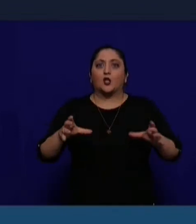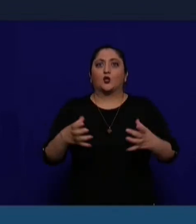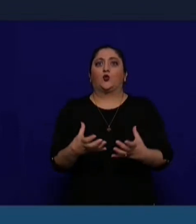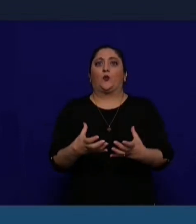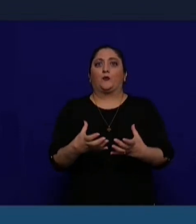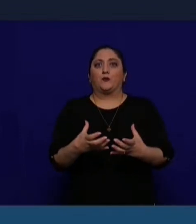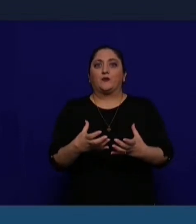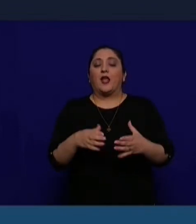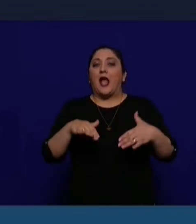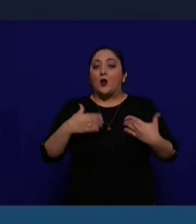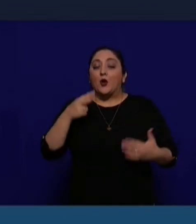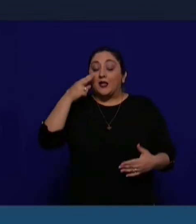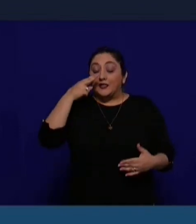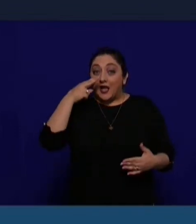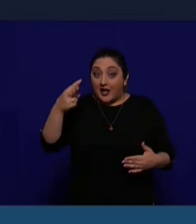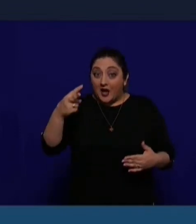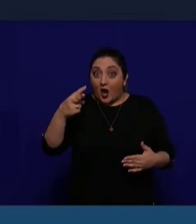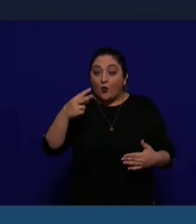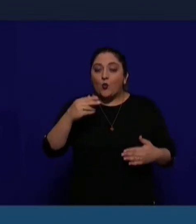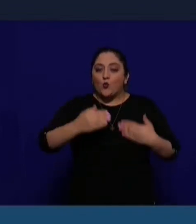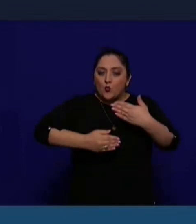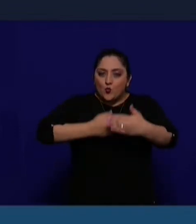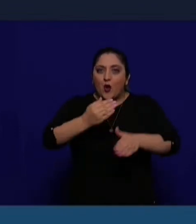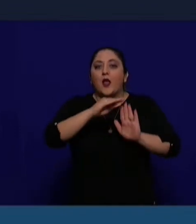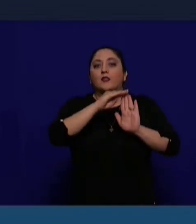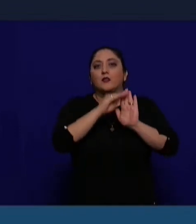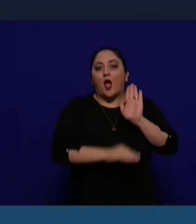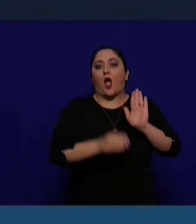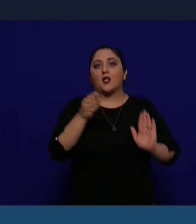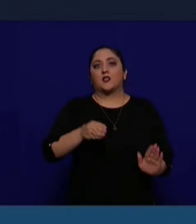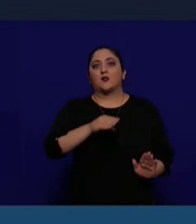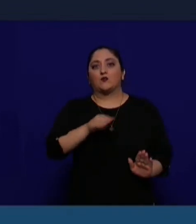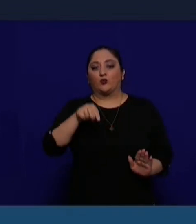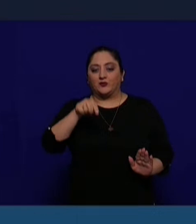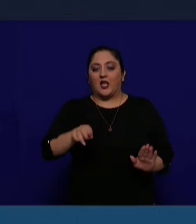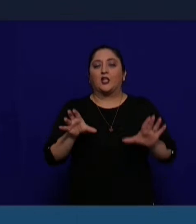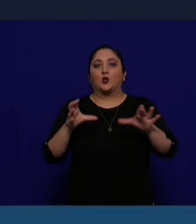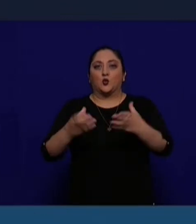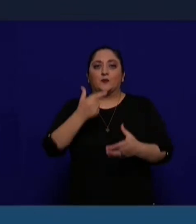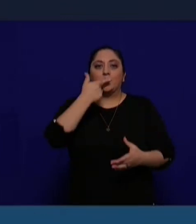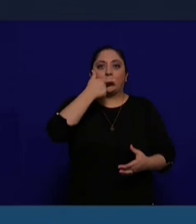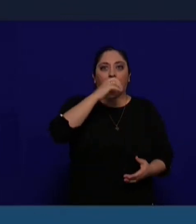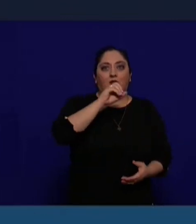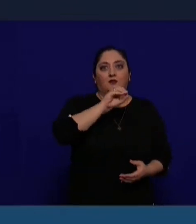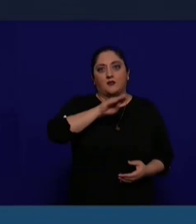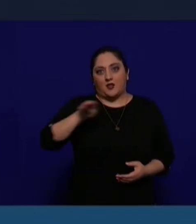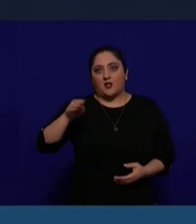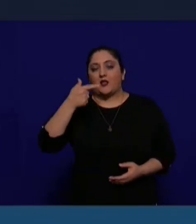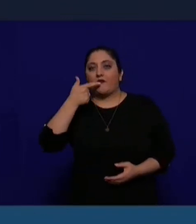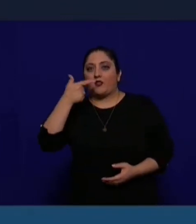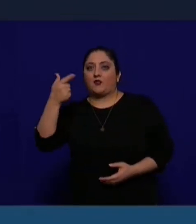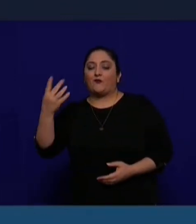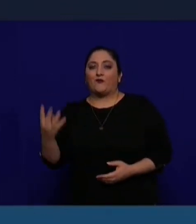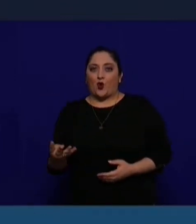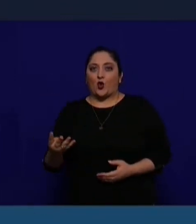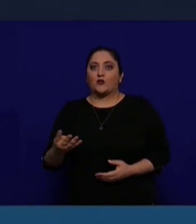li bħalma ġara fl-etajiet li huma ta' età li huma aktar avvanzata hemmhekk ukoll jibda jonqos